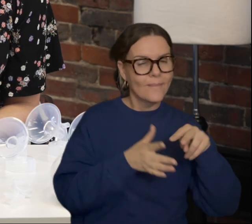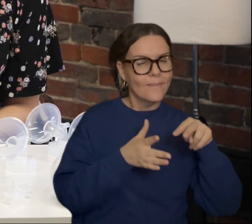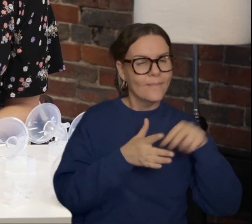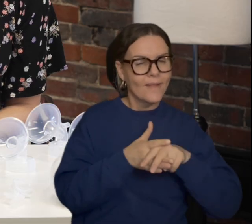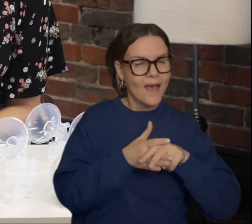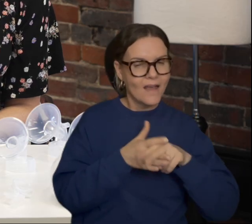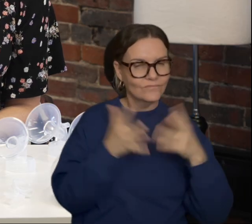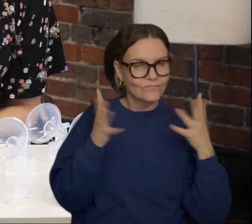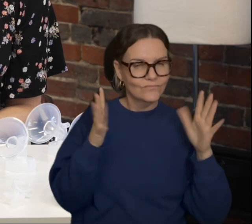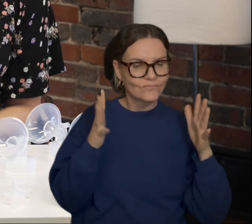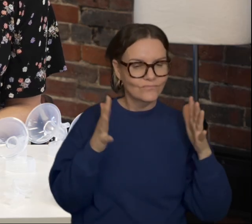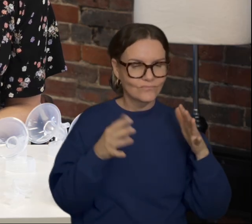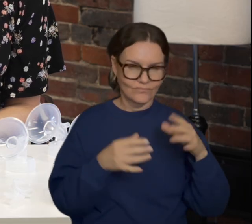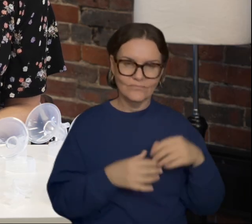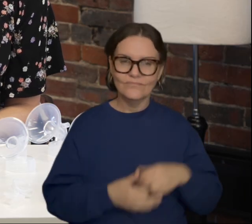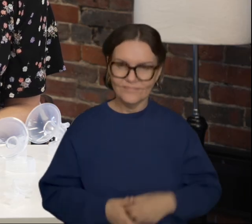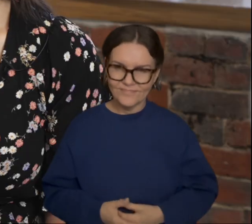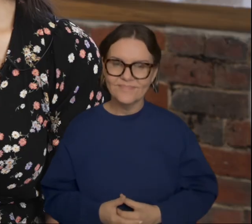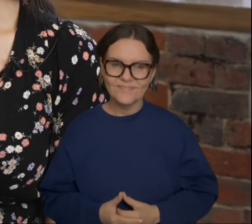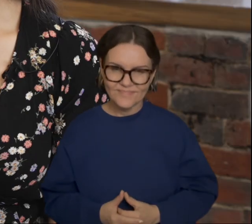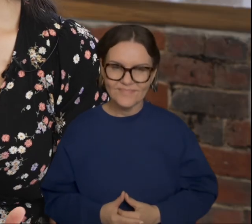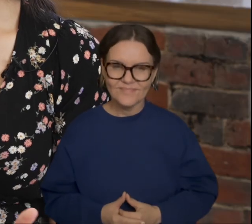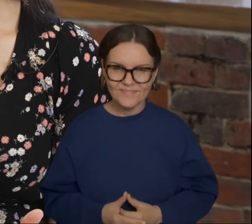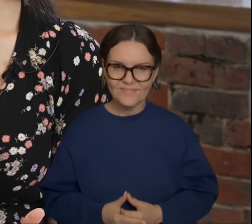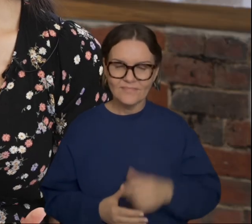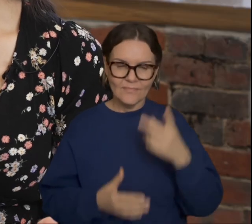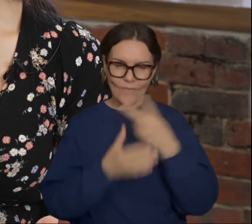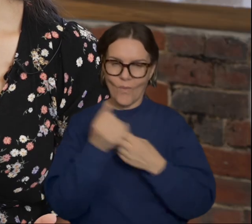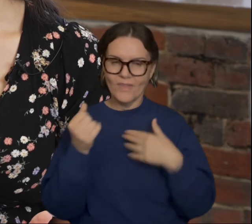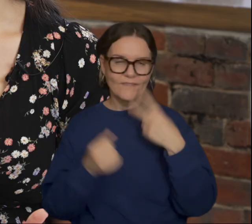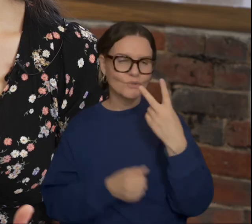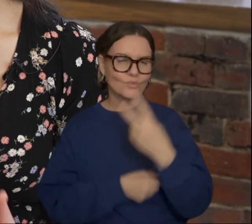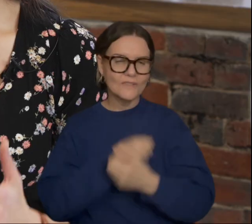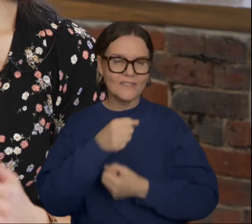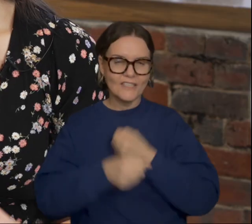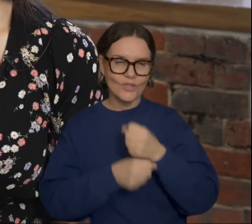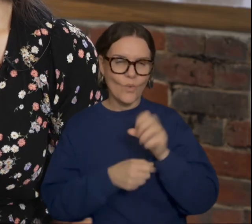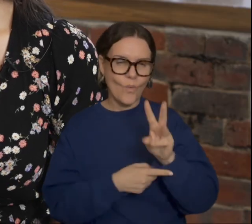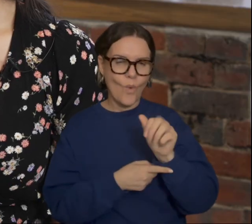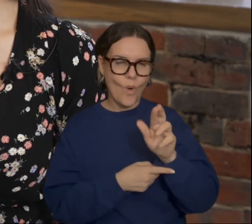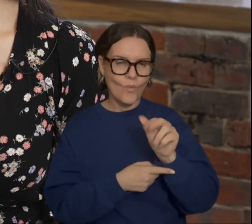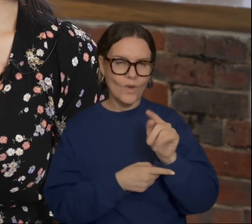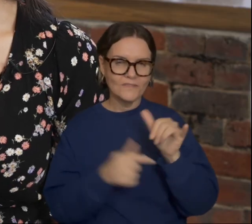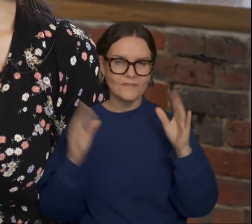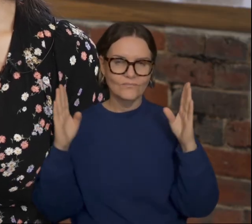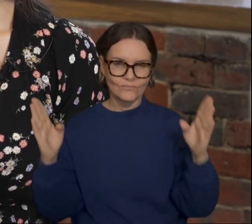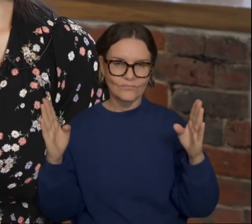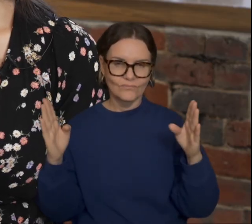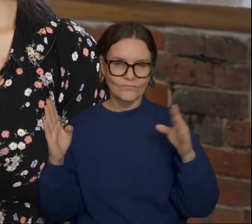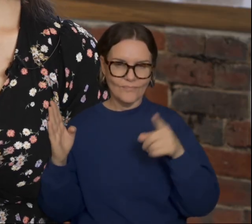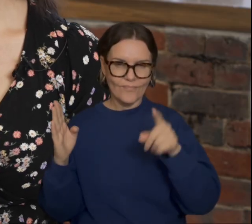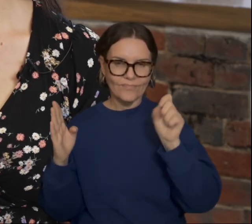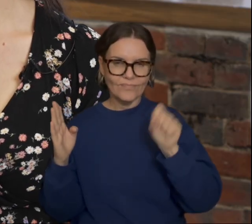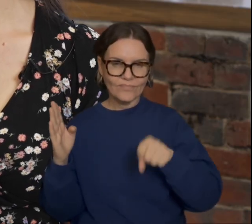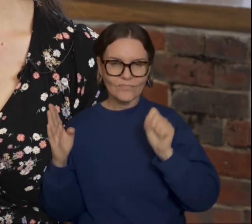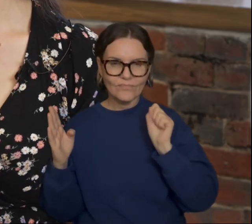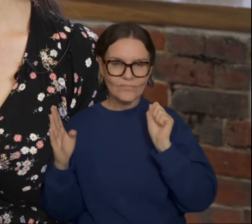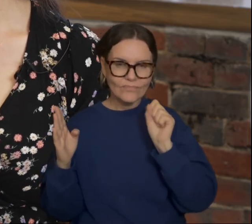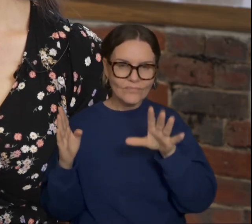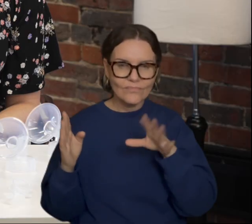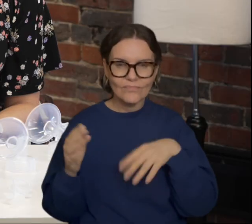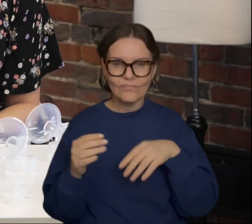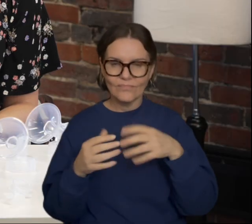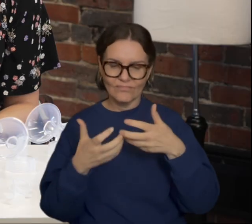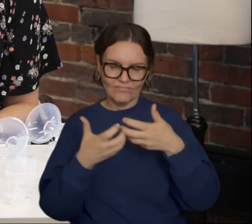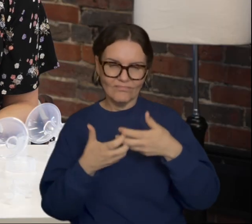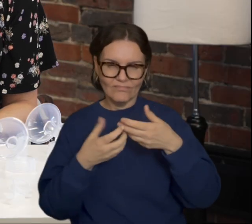itself has to be plugged in to be used. For special features for these pumps, they both have a 2-year warranty. Now that 2-year warranty is